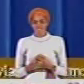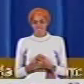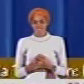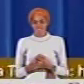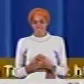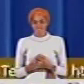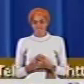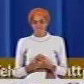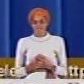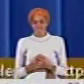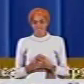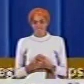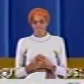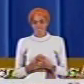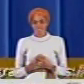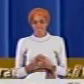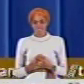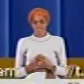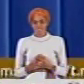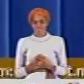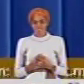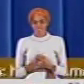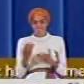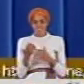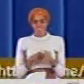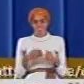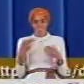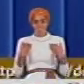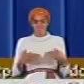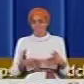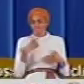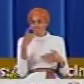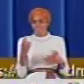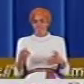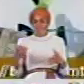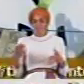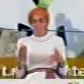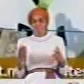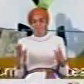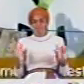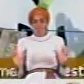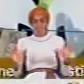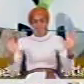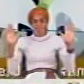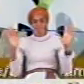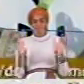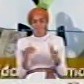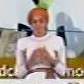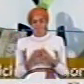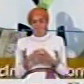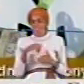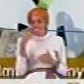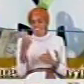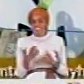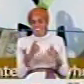Wonderful. Everybody say wonderful. Say wonderful. Say